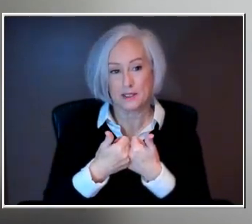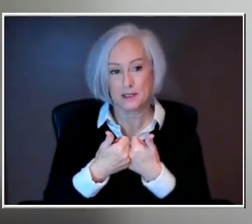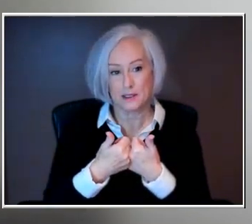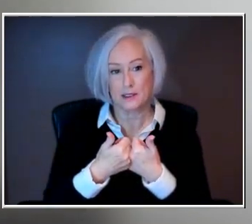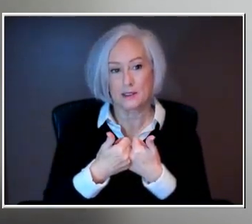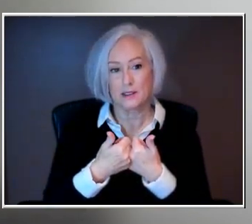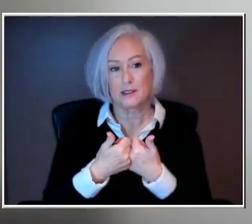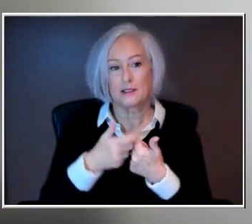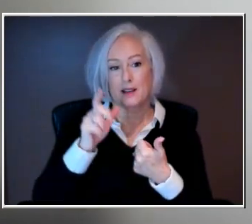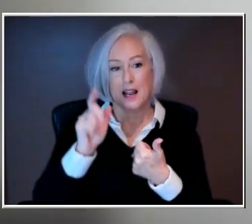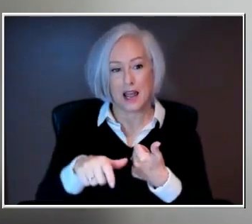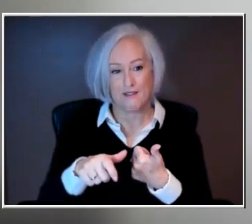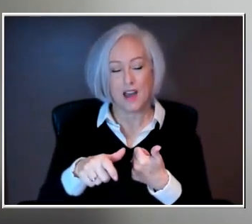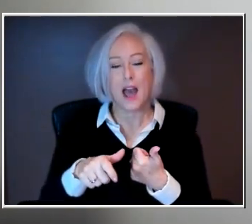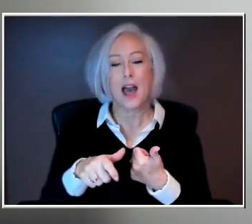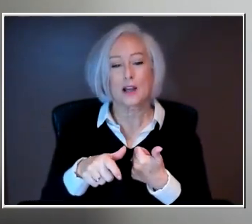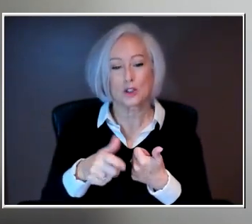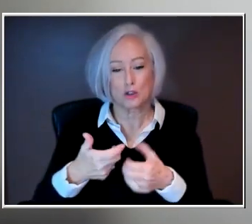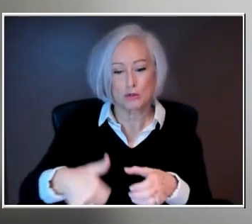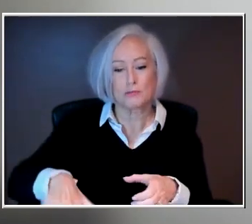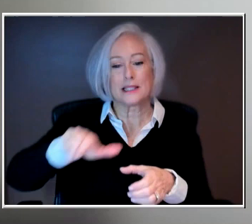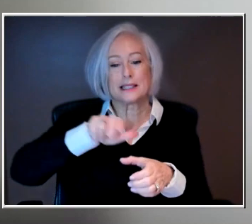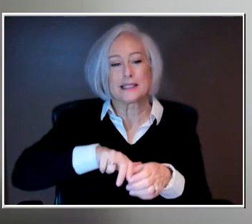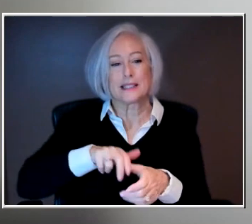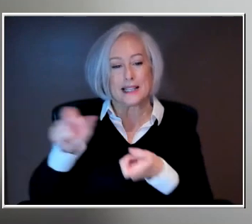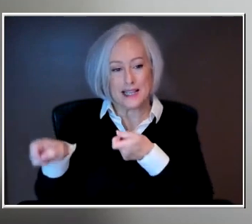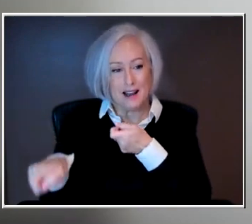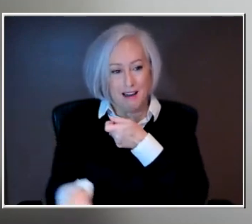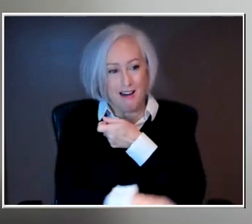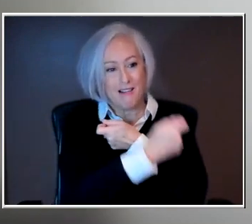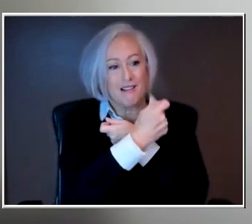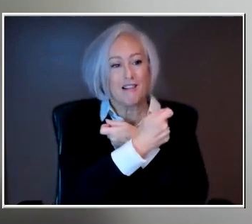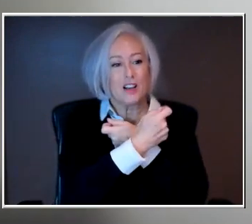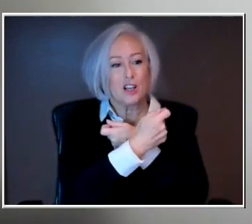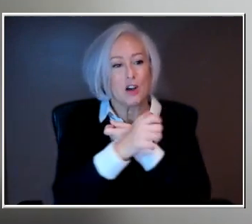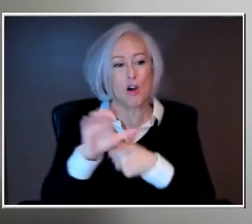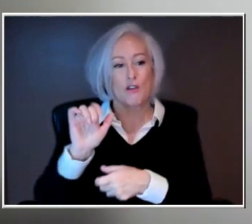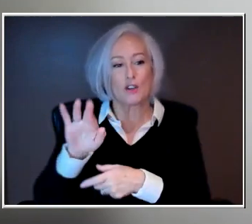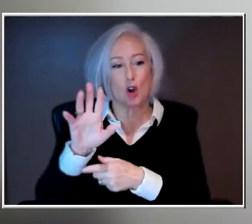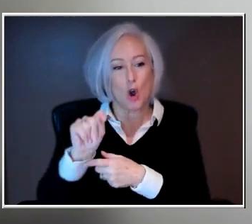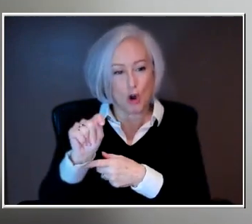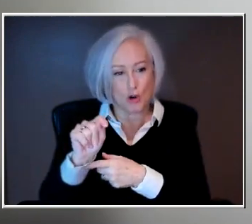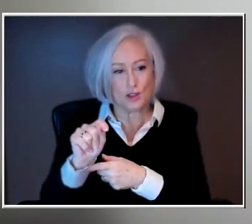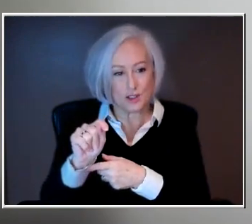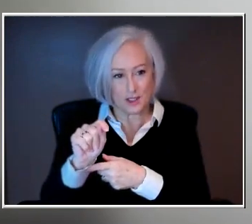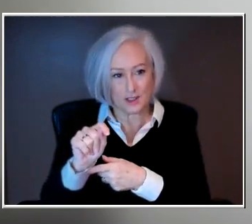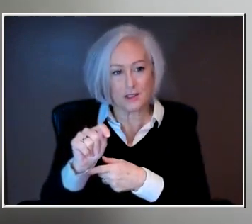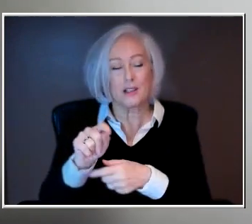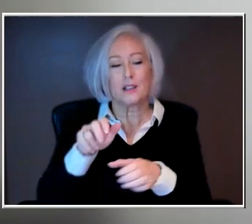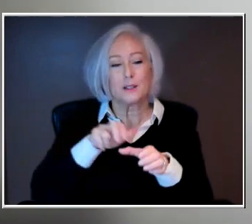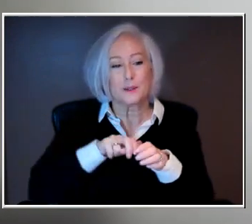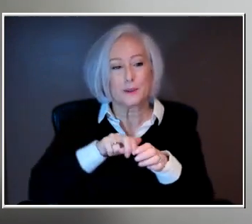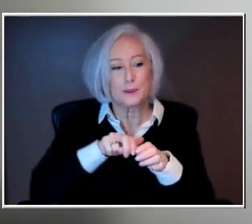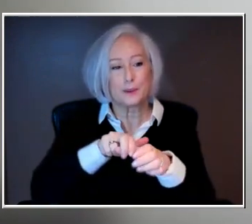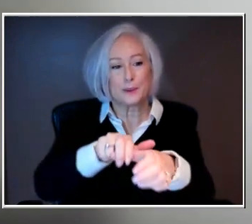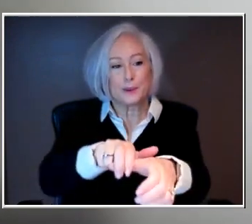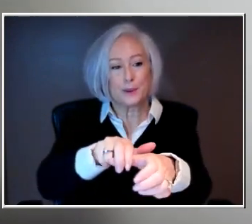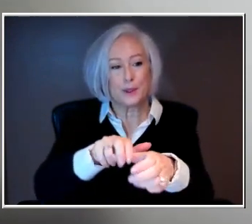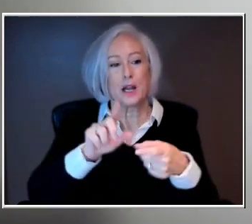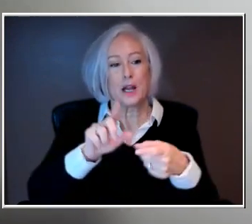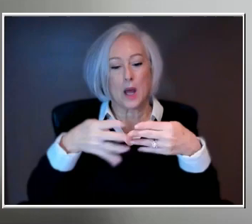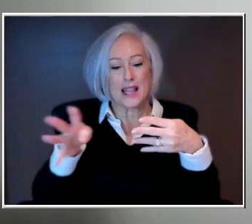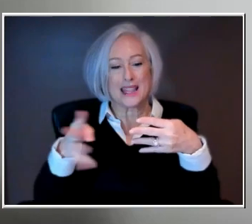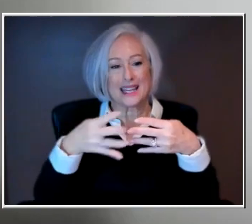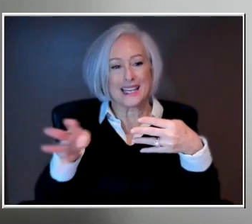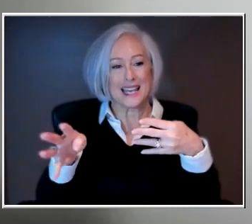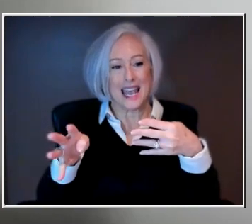cart to take a patient to the ambulance at the gate, because we were at the end of the game,